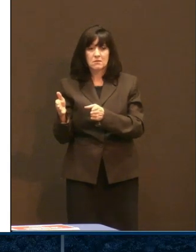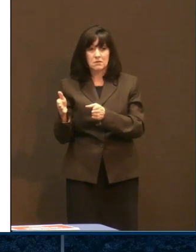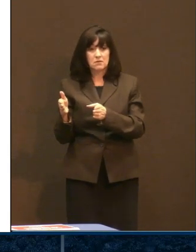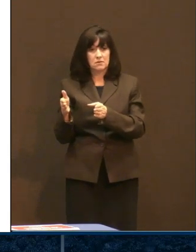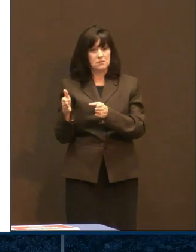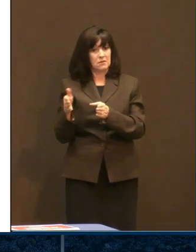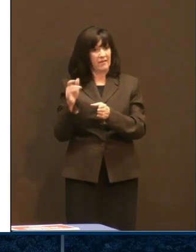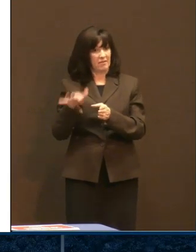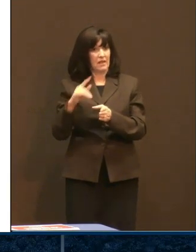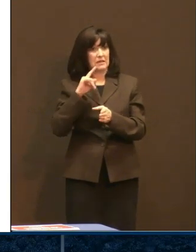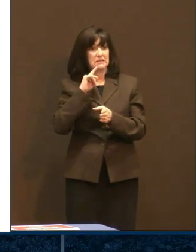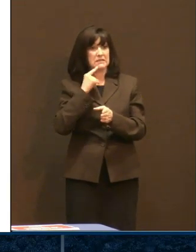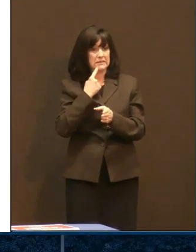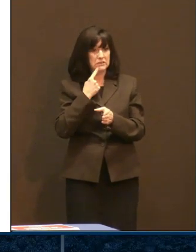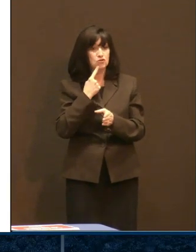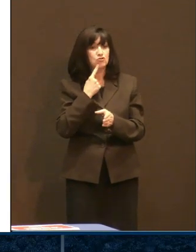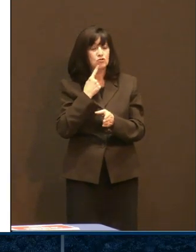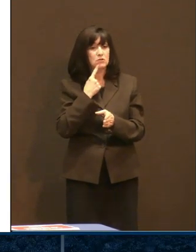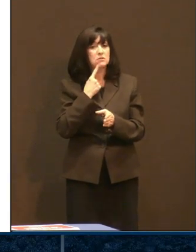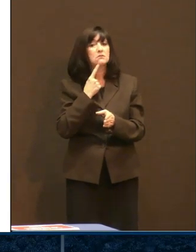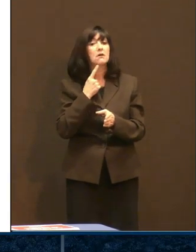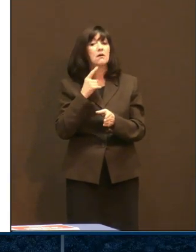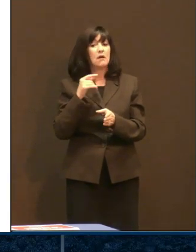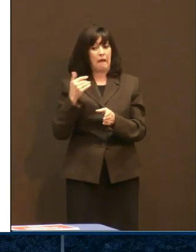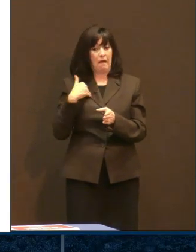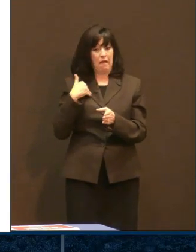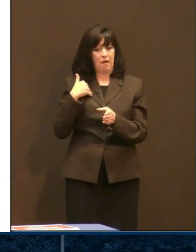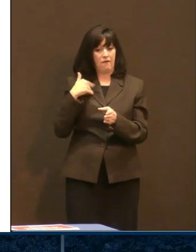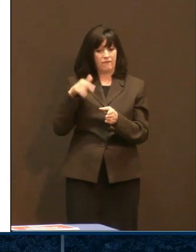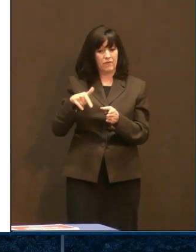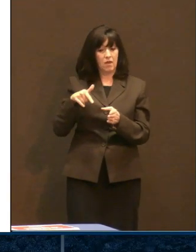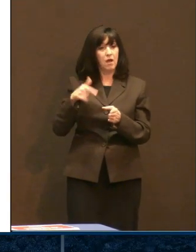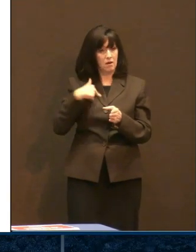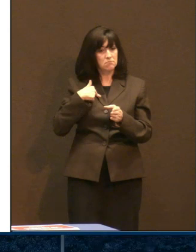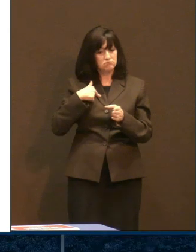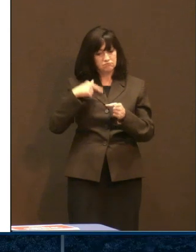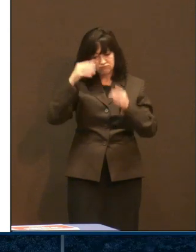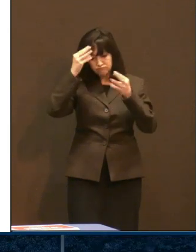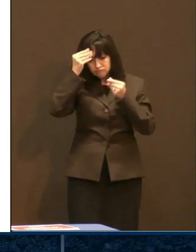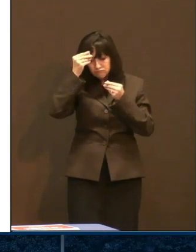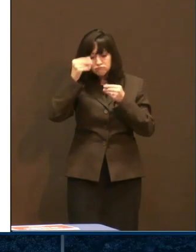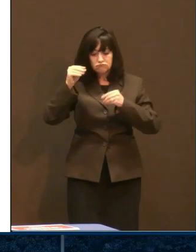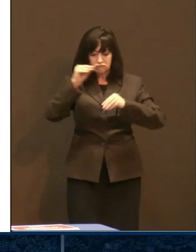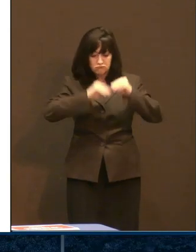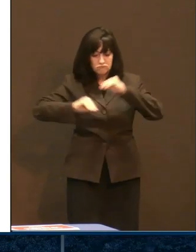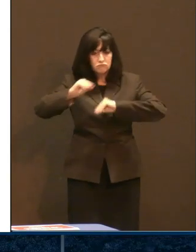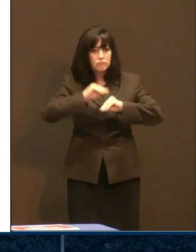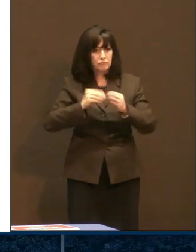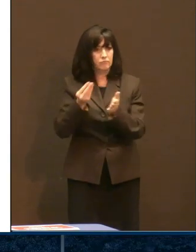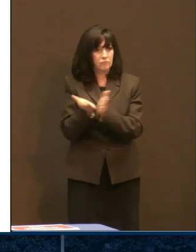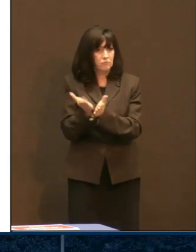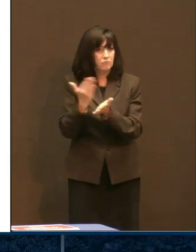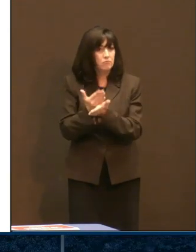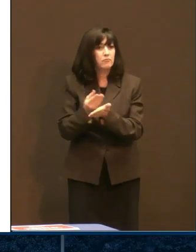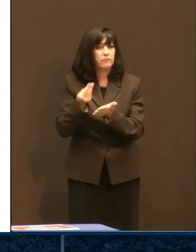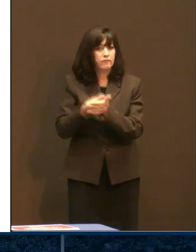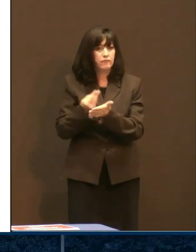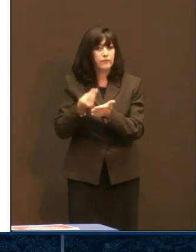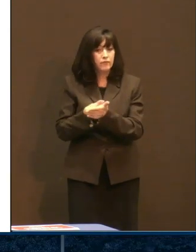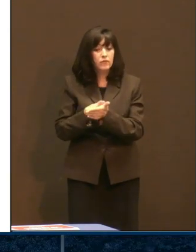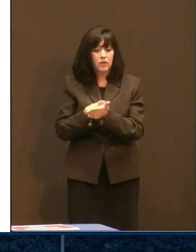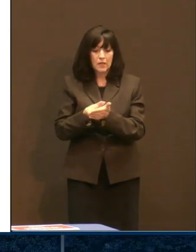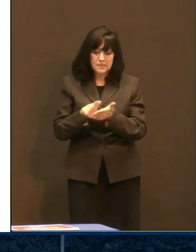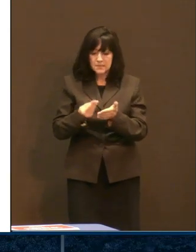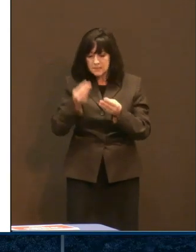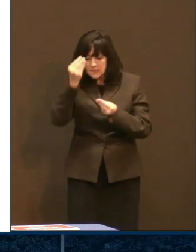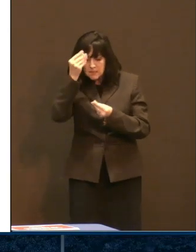we're getting requests for all kinds of support, from support for small businesses, to support